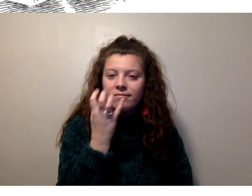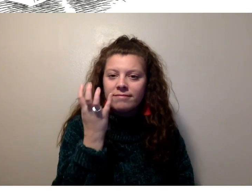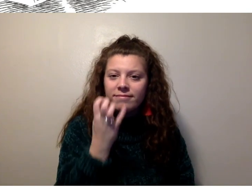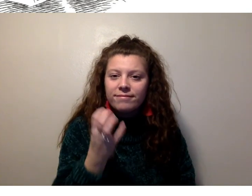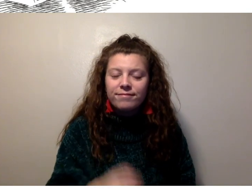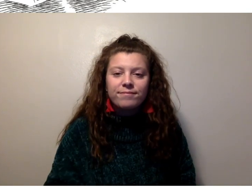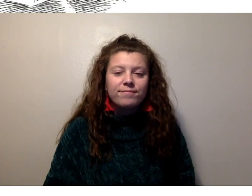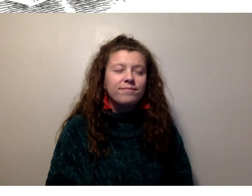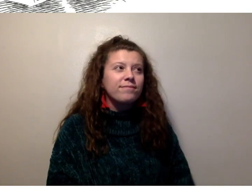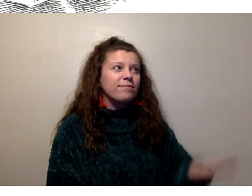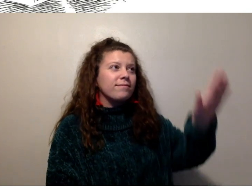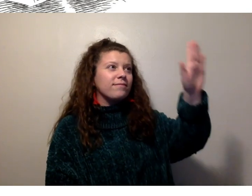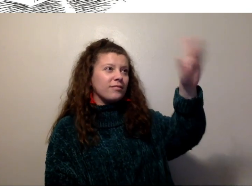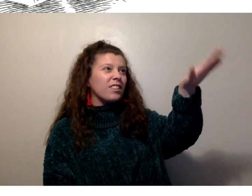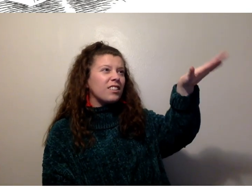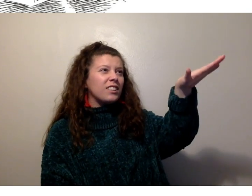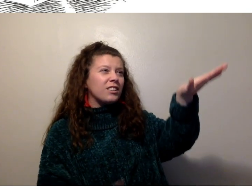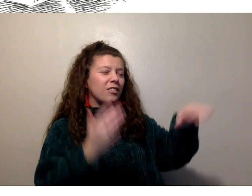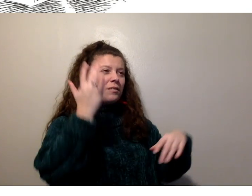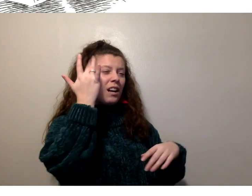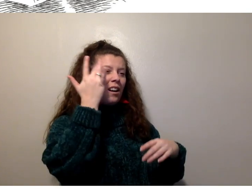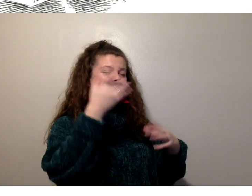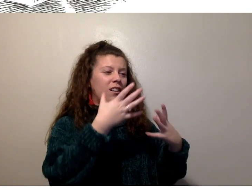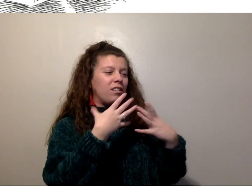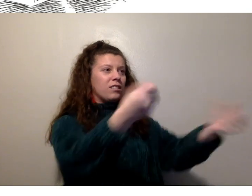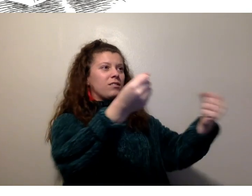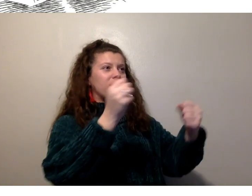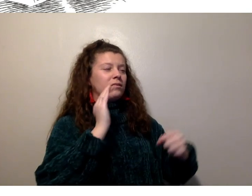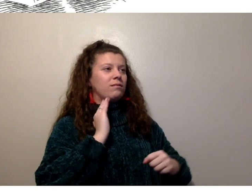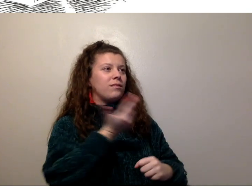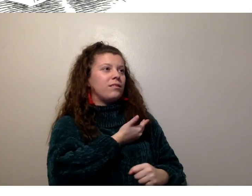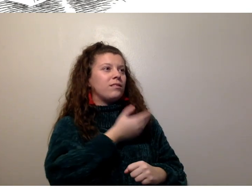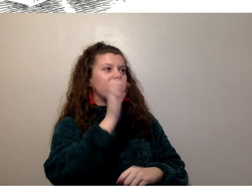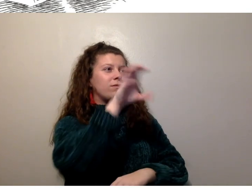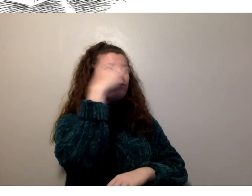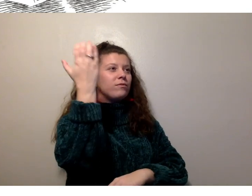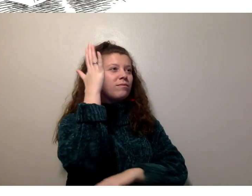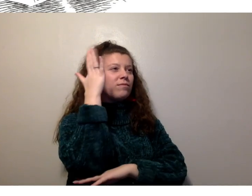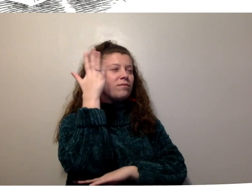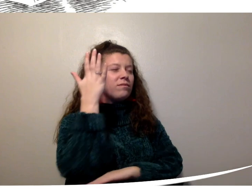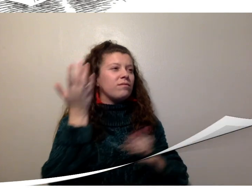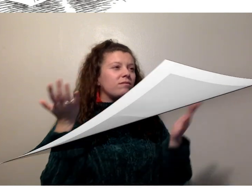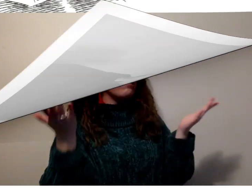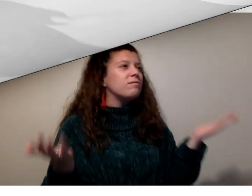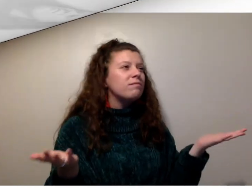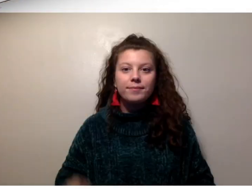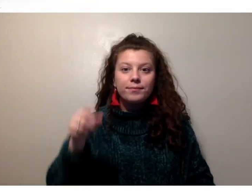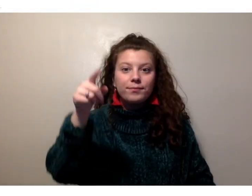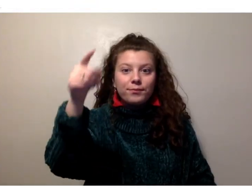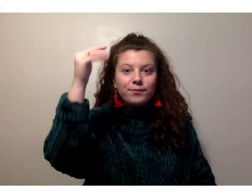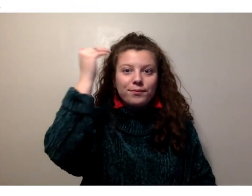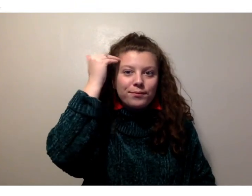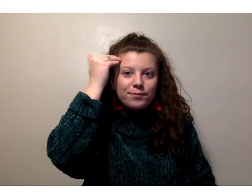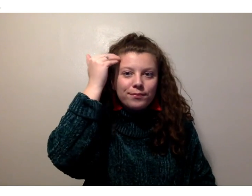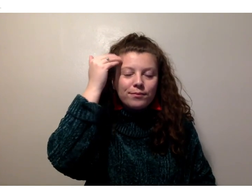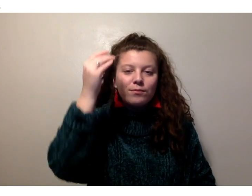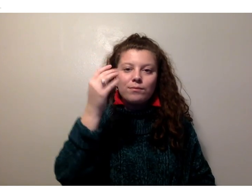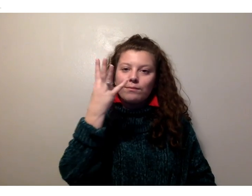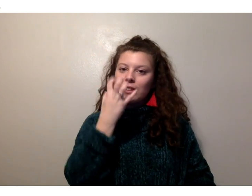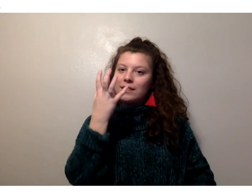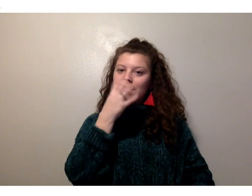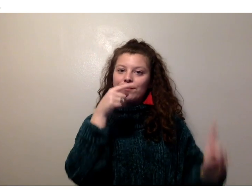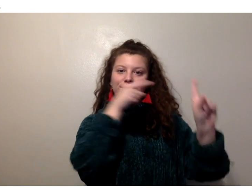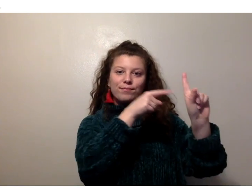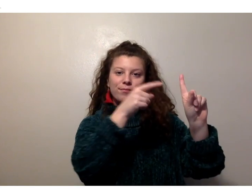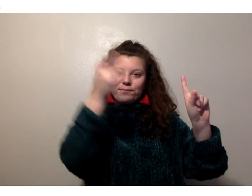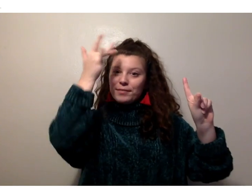the Grinch and said, Santa Claus, why? Why are you taking our Christmas tree? Why? But you know that old Grinch was